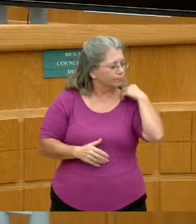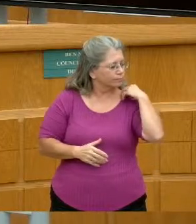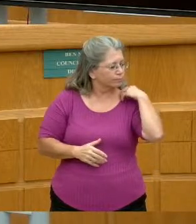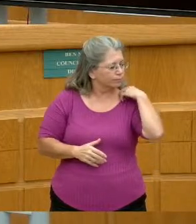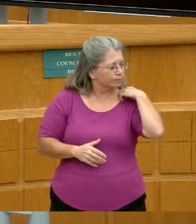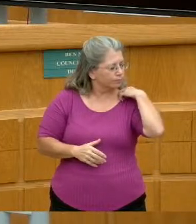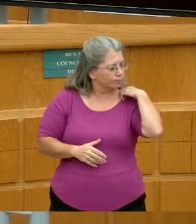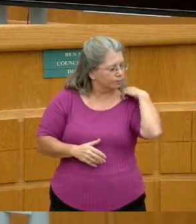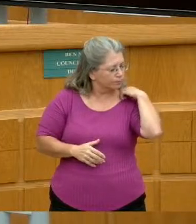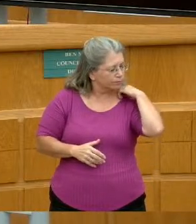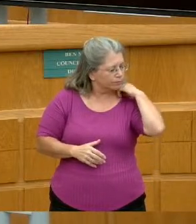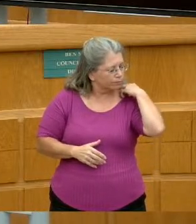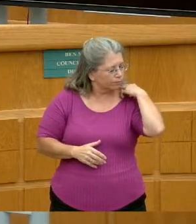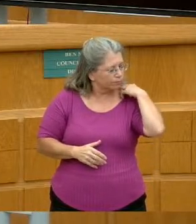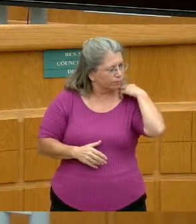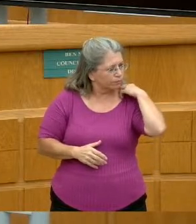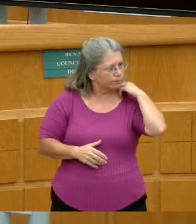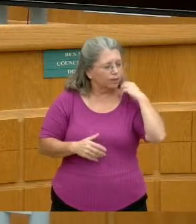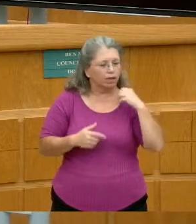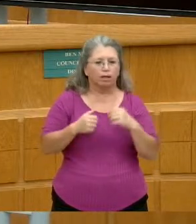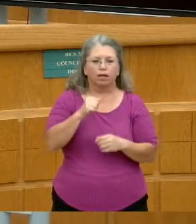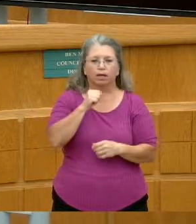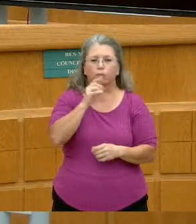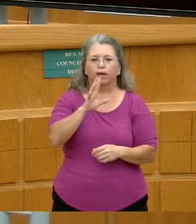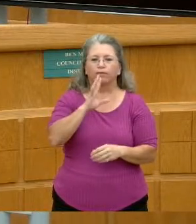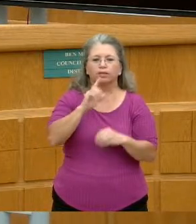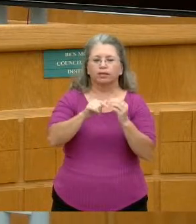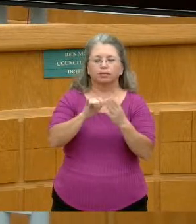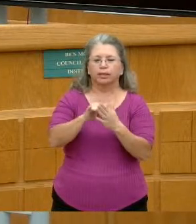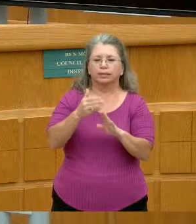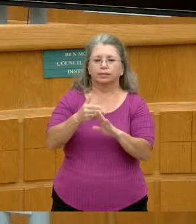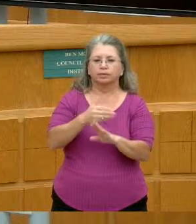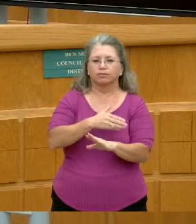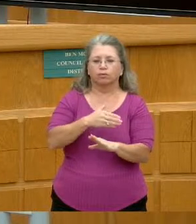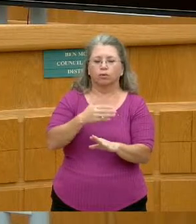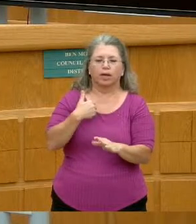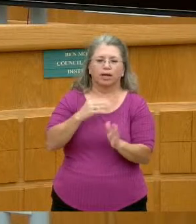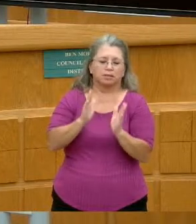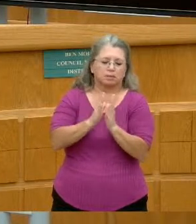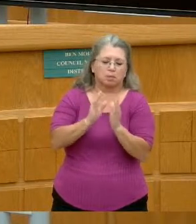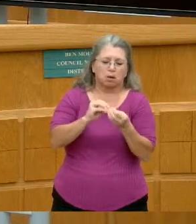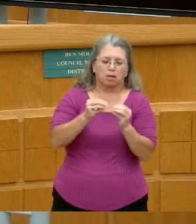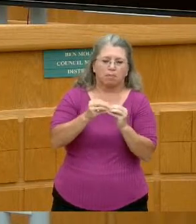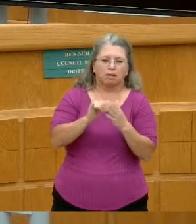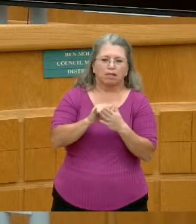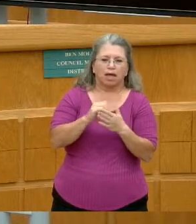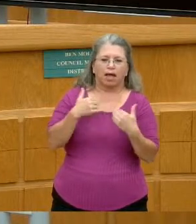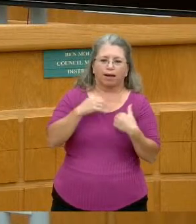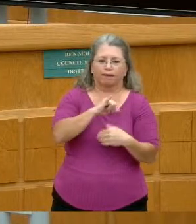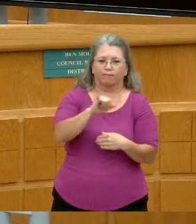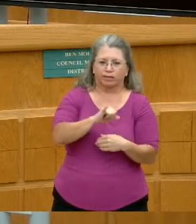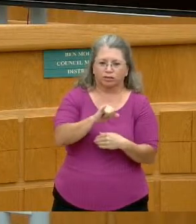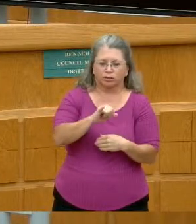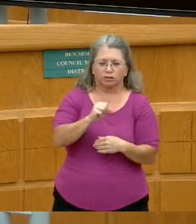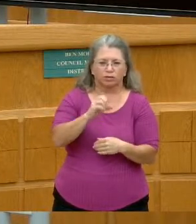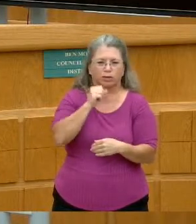mainly because there was such a small proportion of the population that was infected that it wasn't worth talking about. But today it is. There's approximately